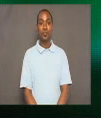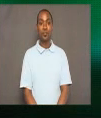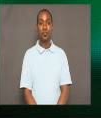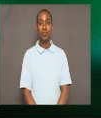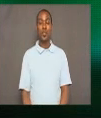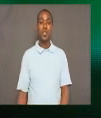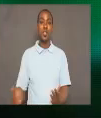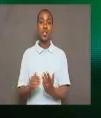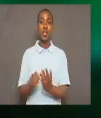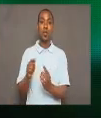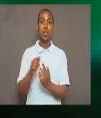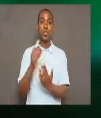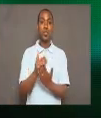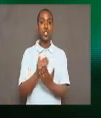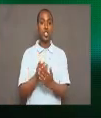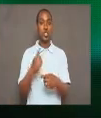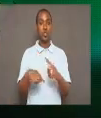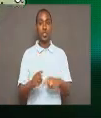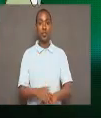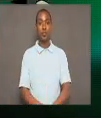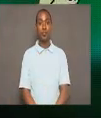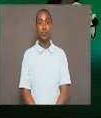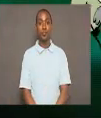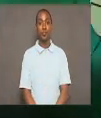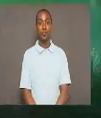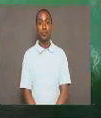Let's get back to our lesson.